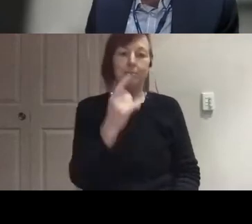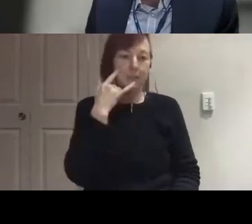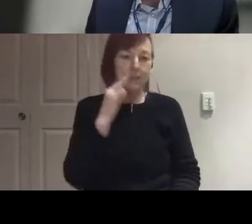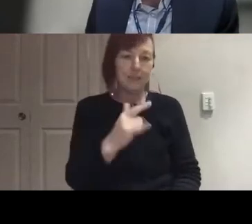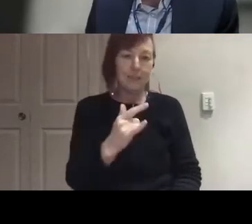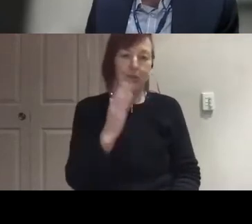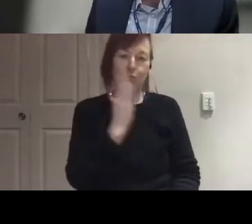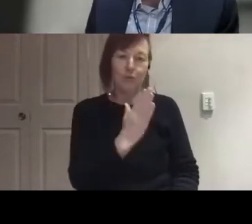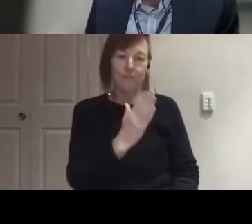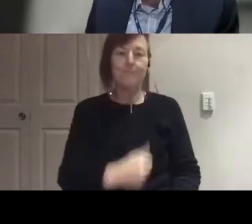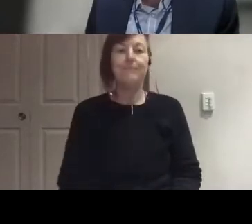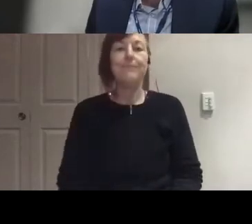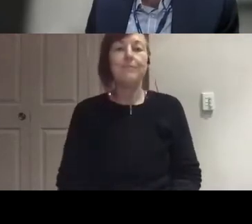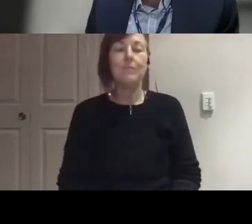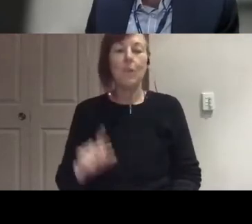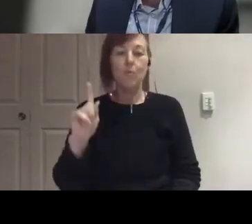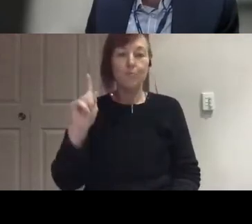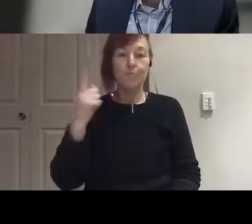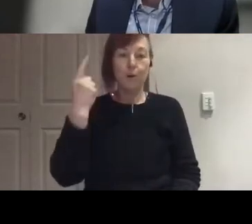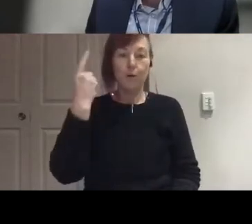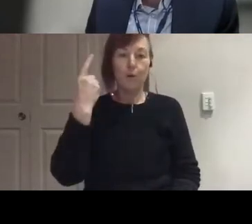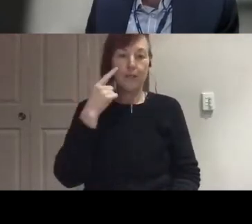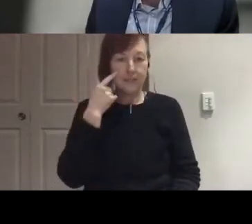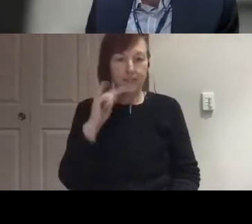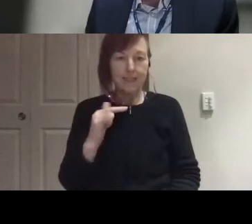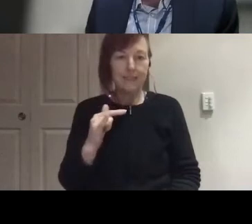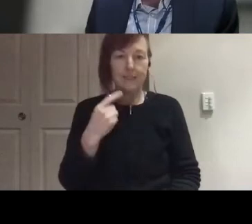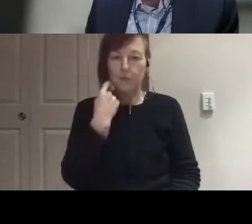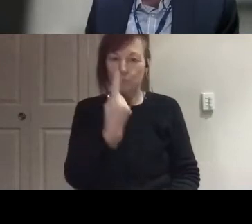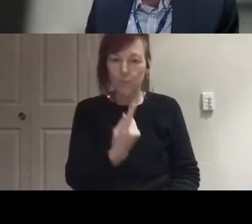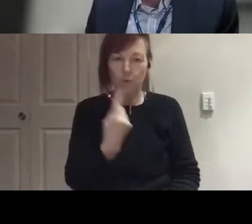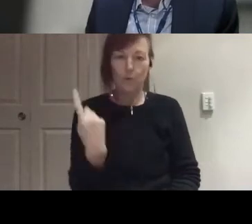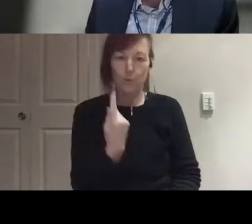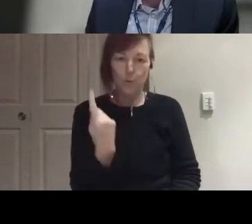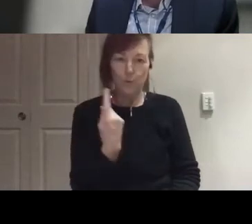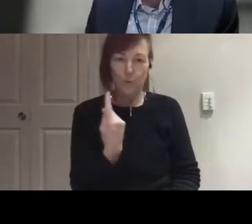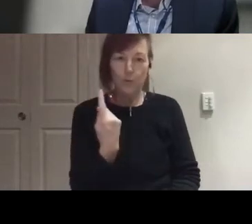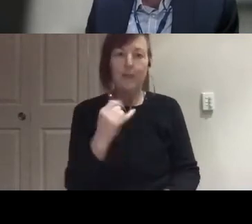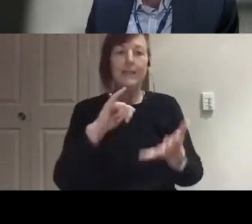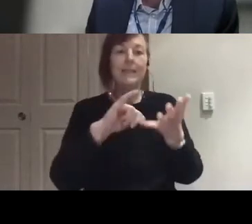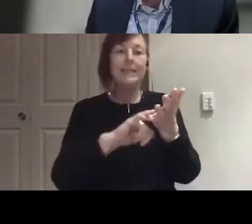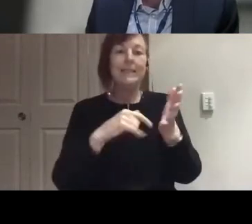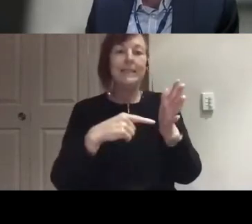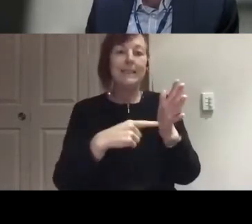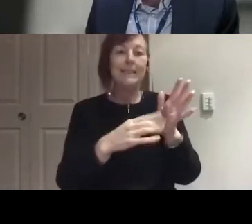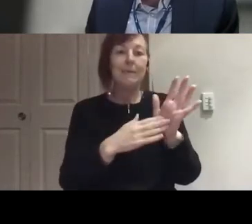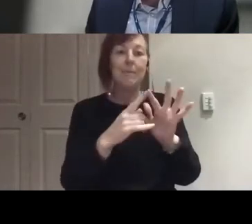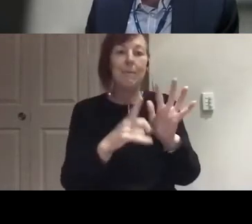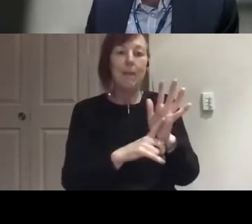Some priority testing for us tomorrow relates to the whole of the St. Mel's Primary School